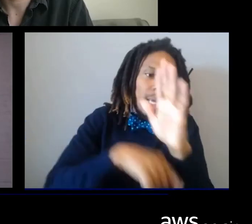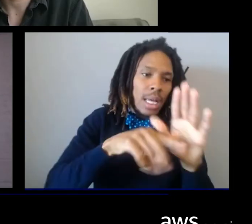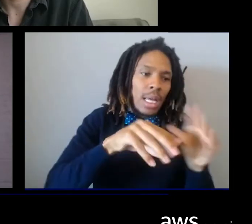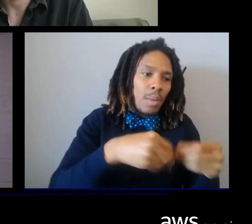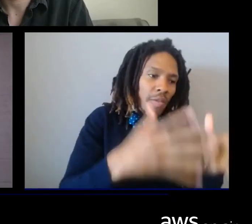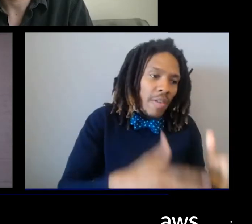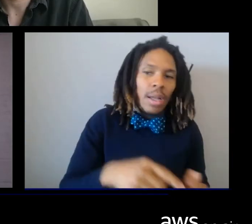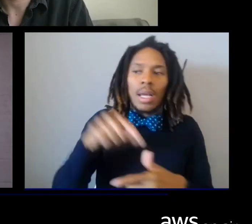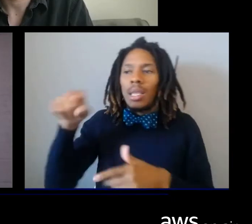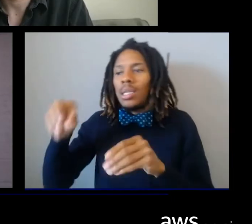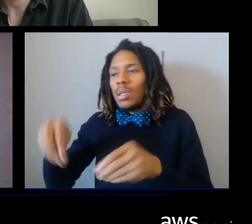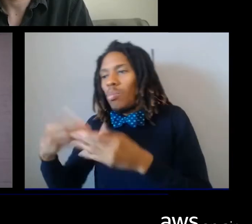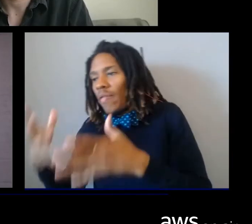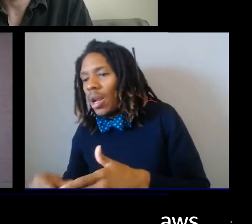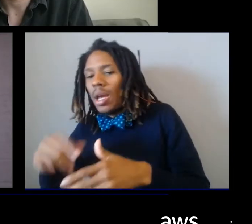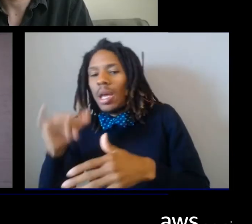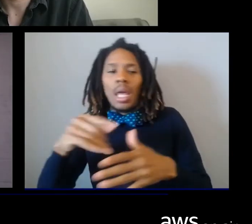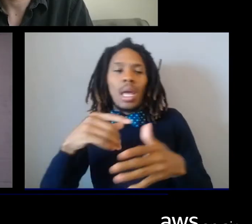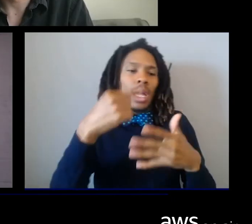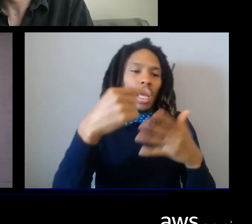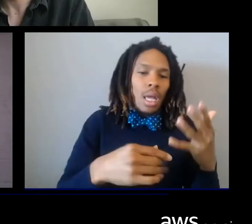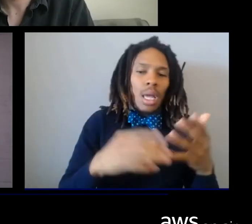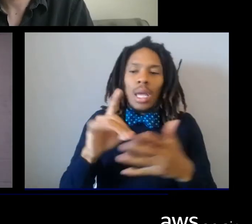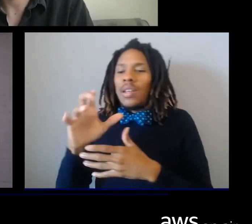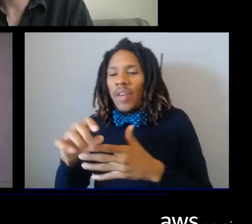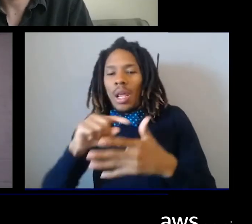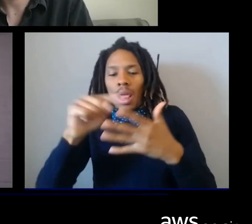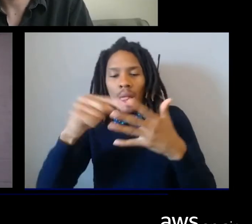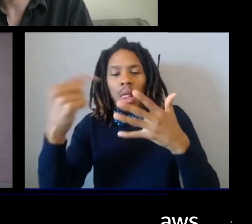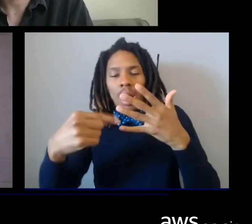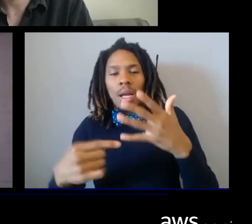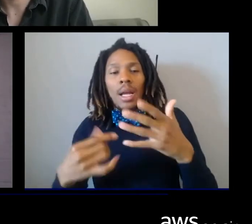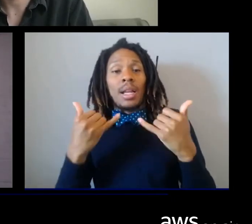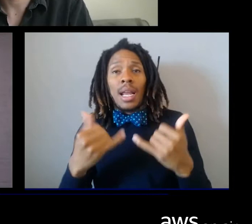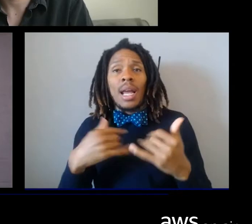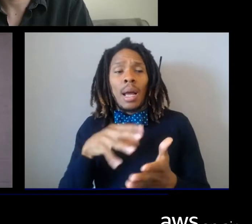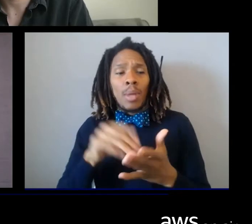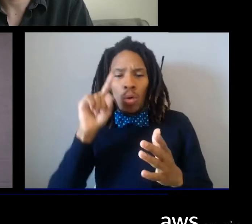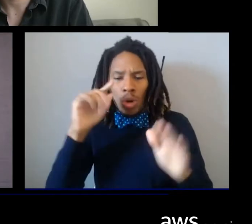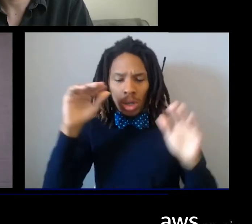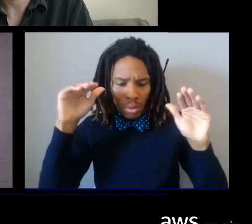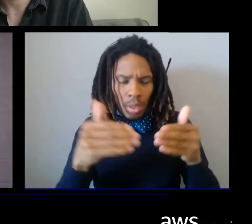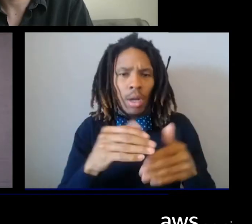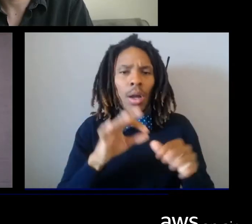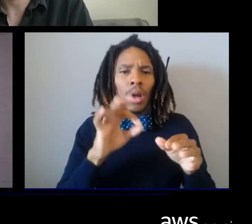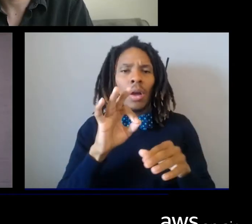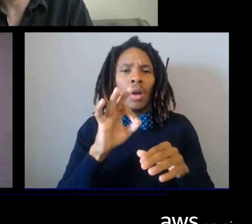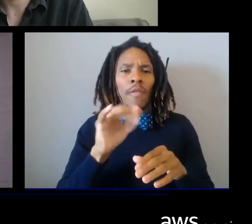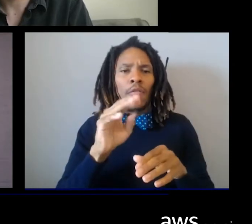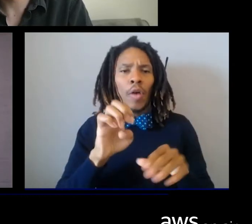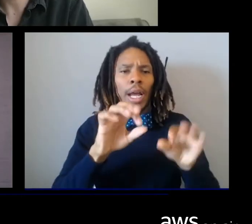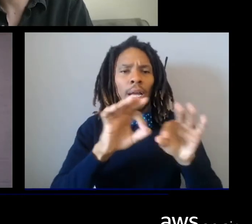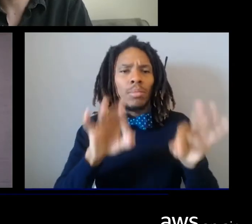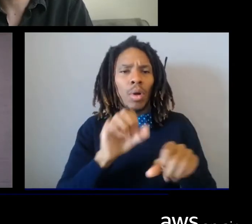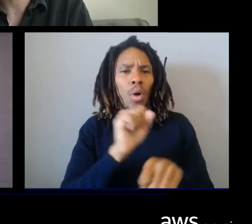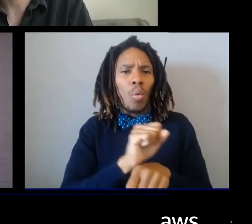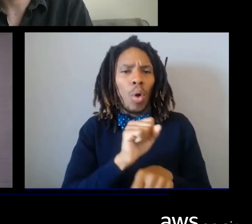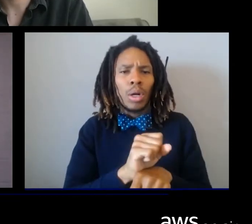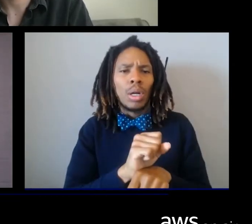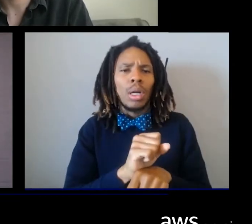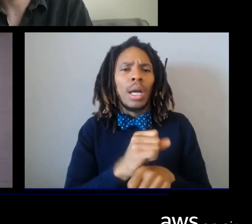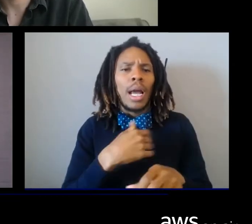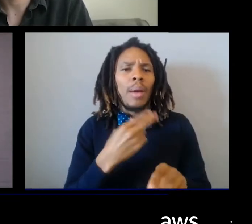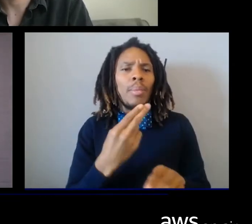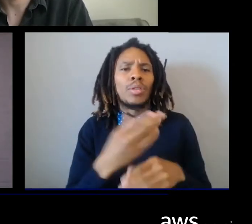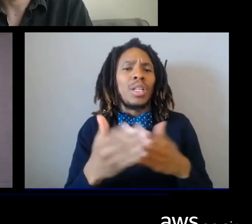device and that, that destination. Now I'm just learning one framework and using it no matter where it's actually going to be